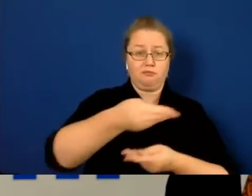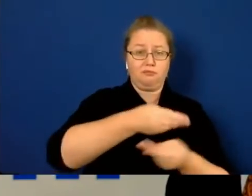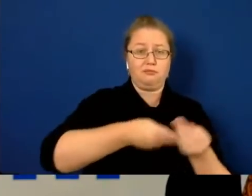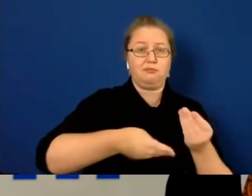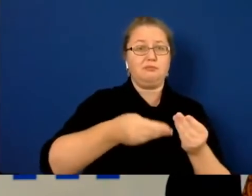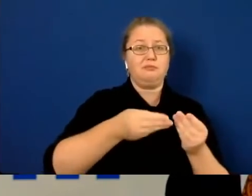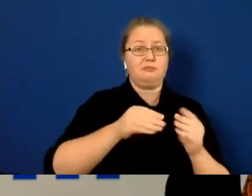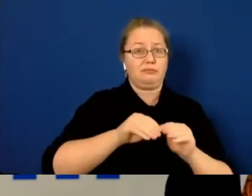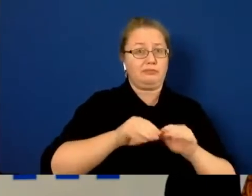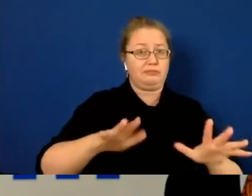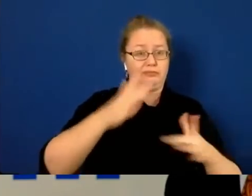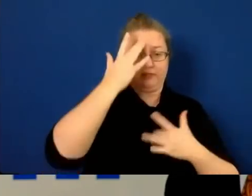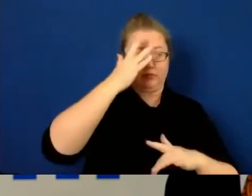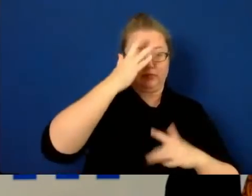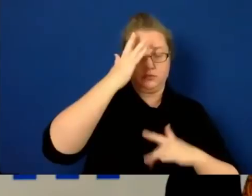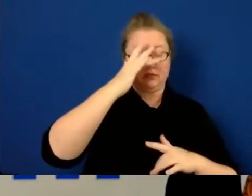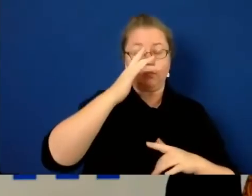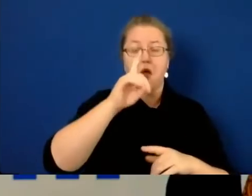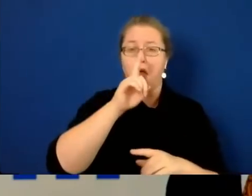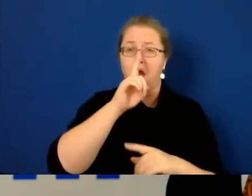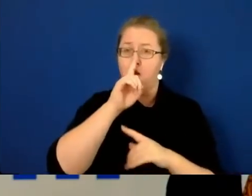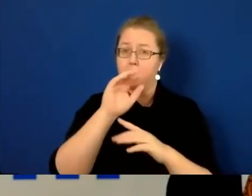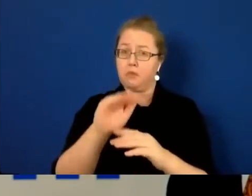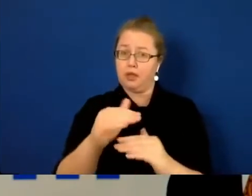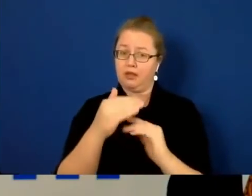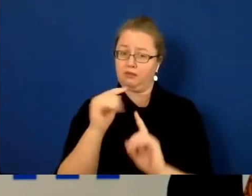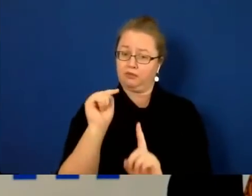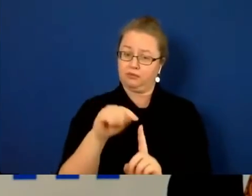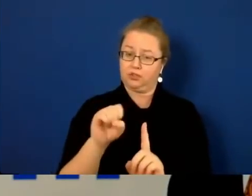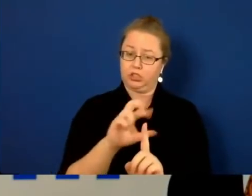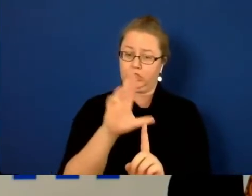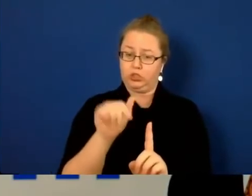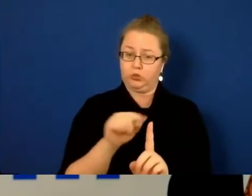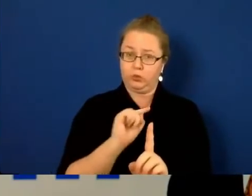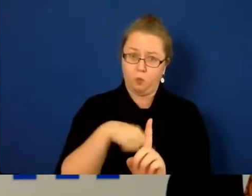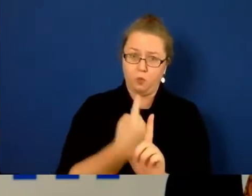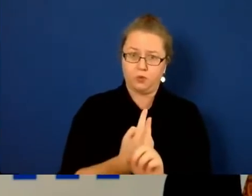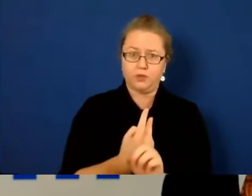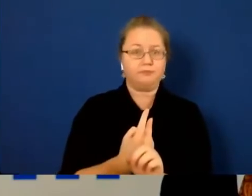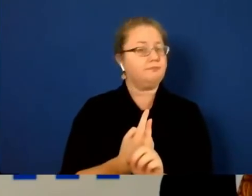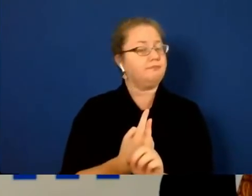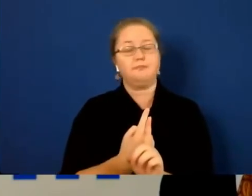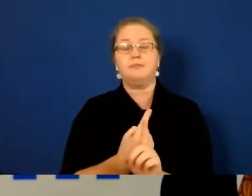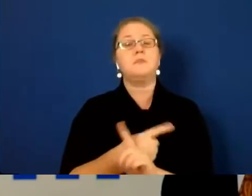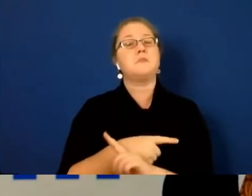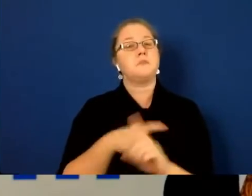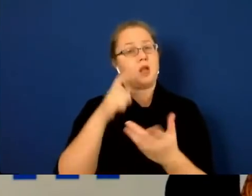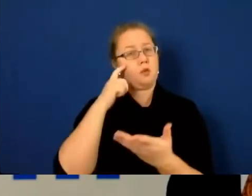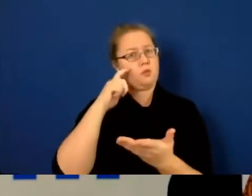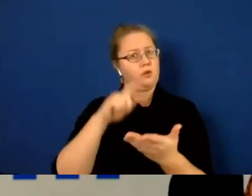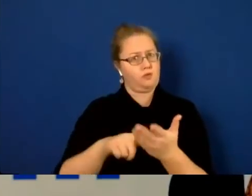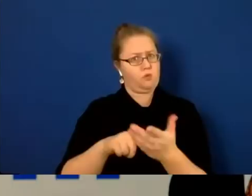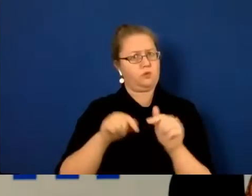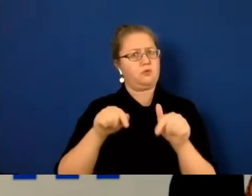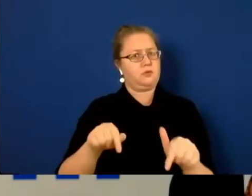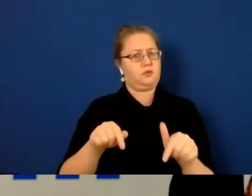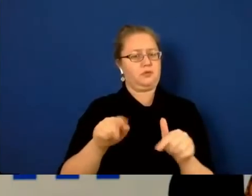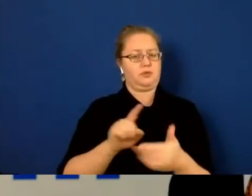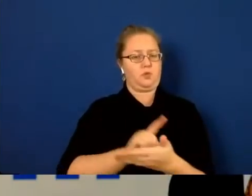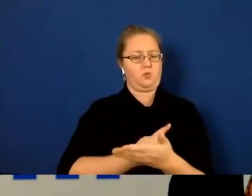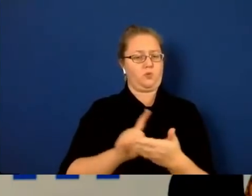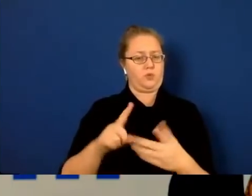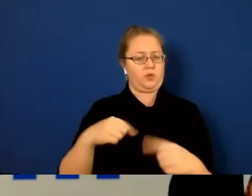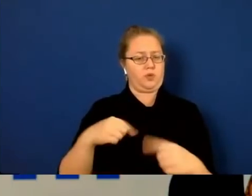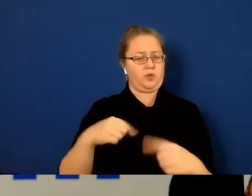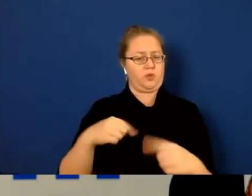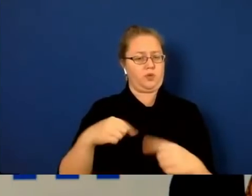Columbia that we've taken together. There is the possibility of adding regional specific orders, but we know that most people